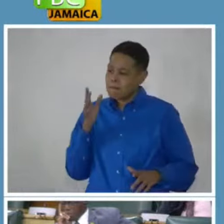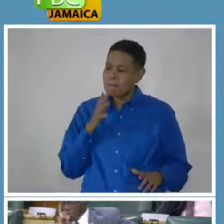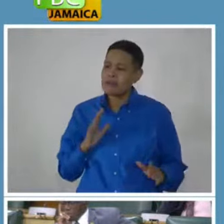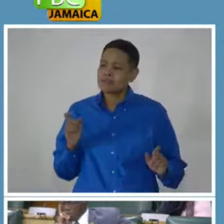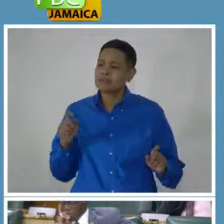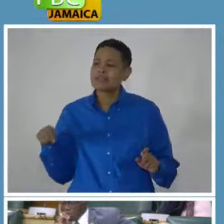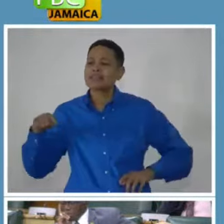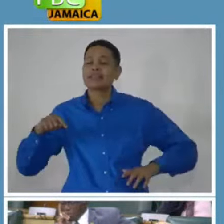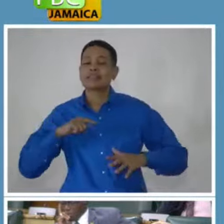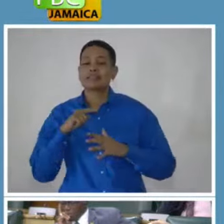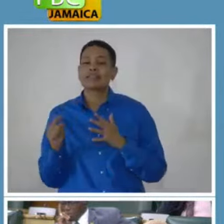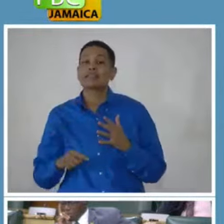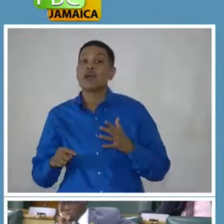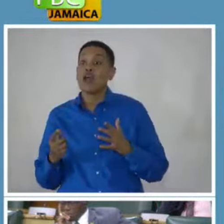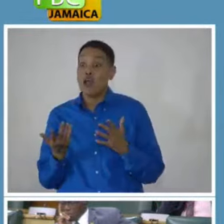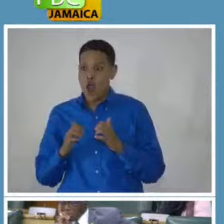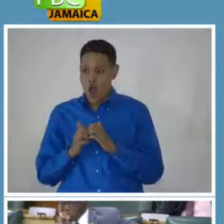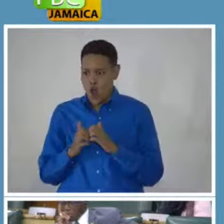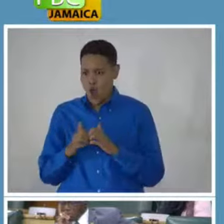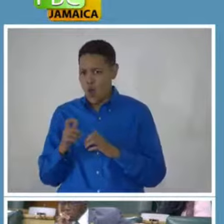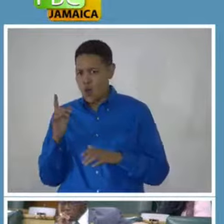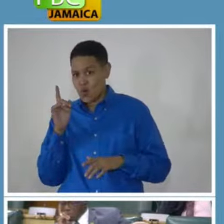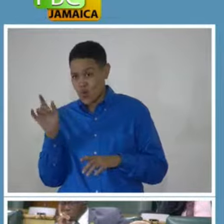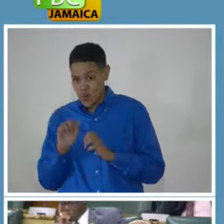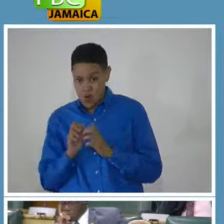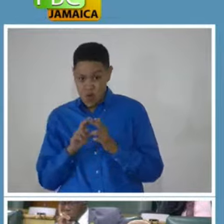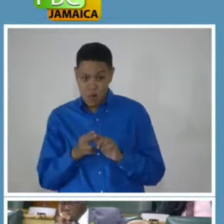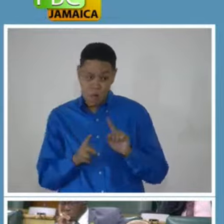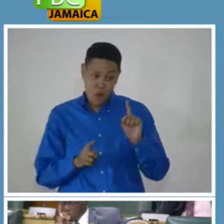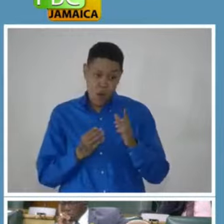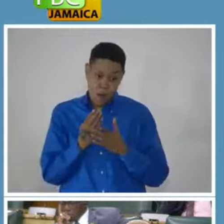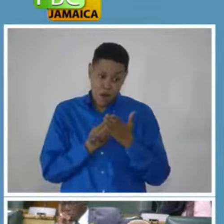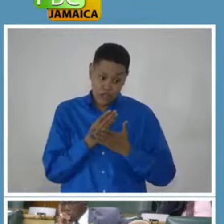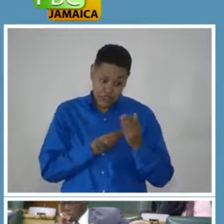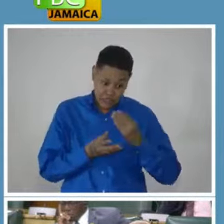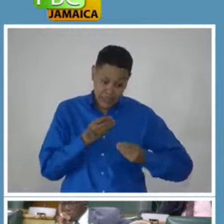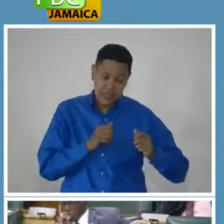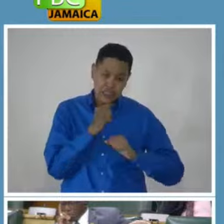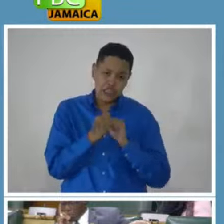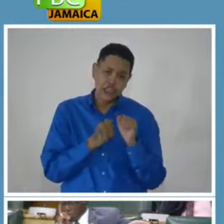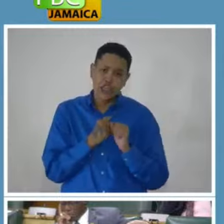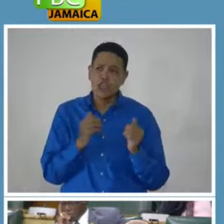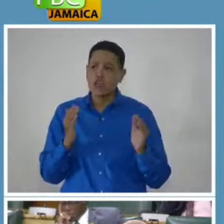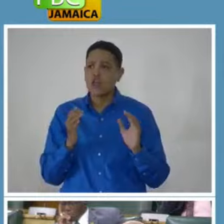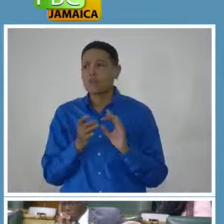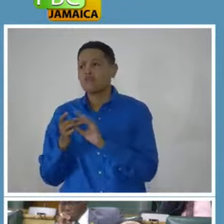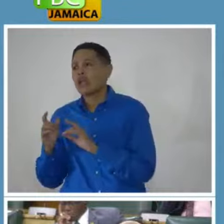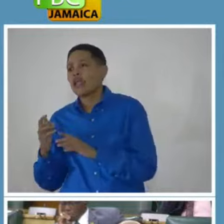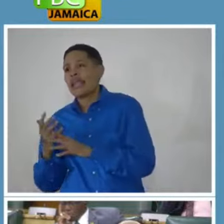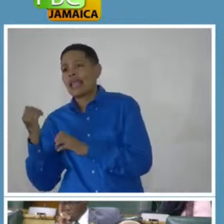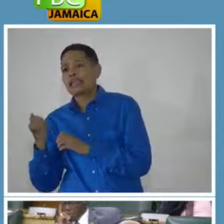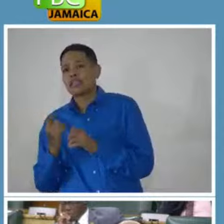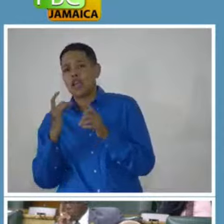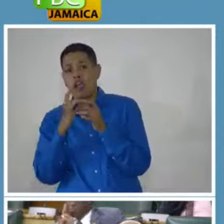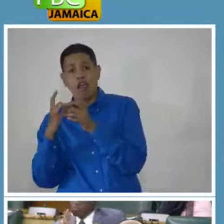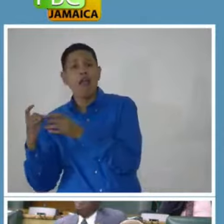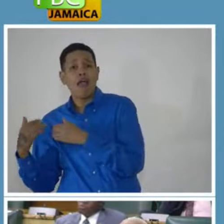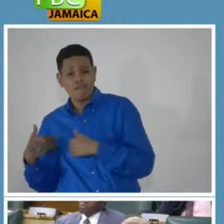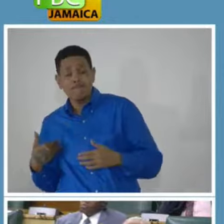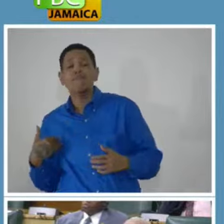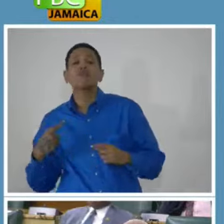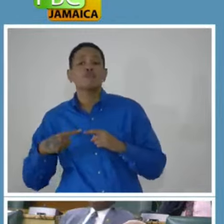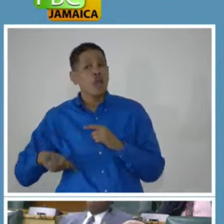the intricacies of how numbers in one budget year relate to the numbers in another budget year. And when